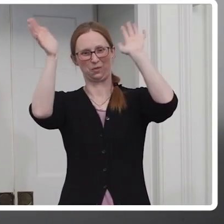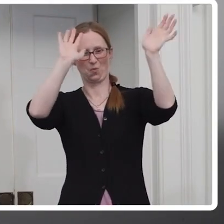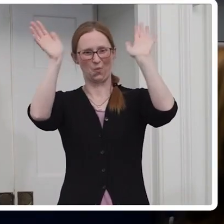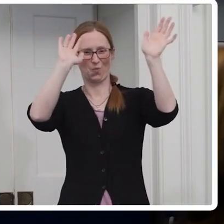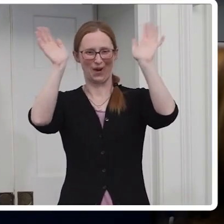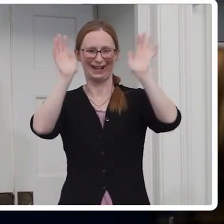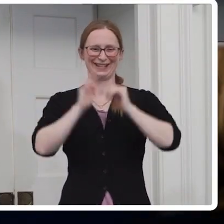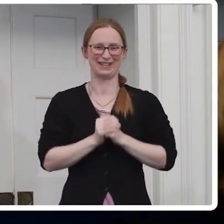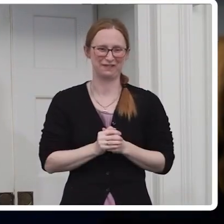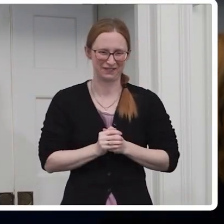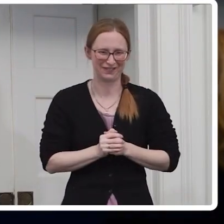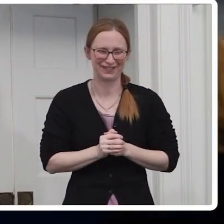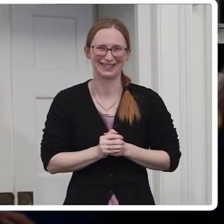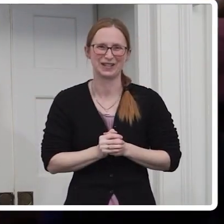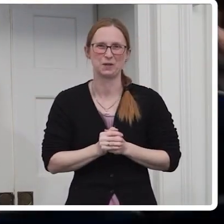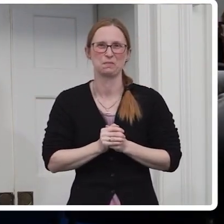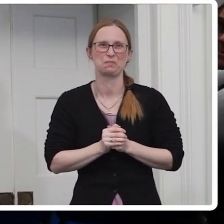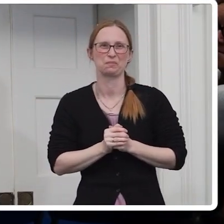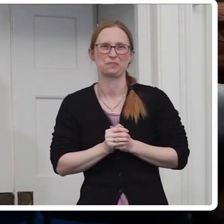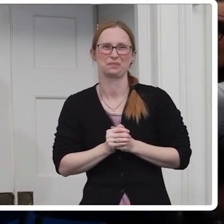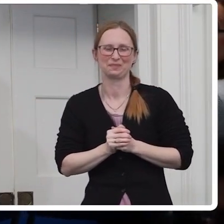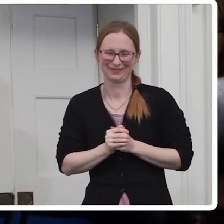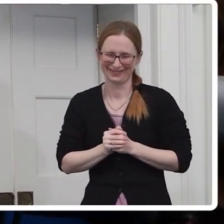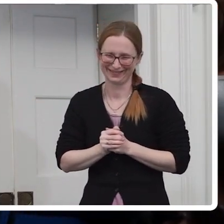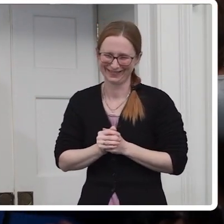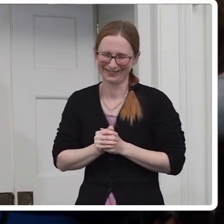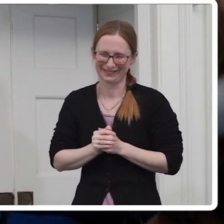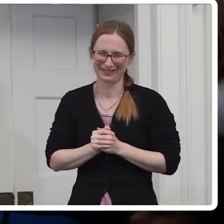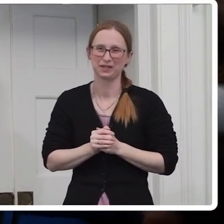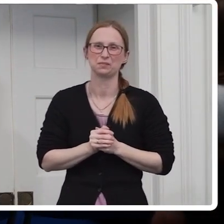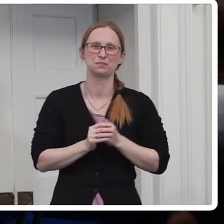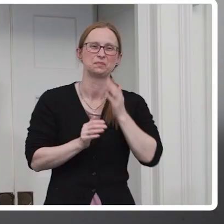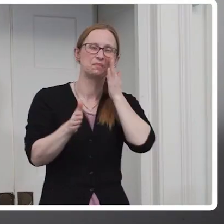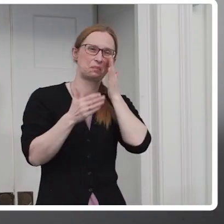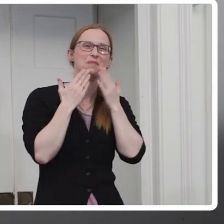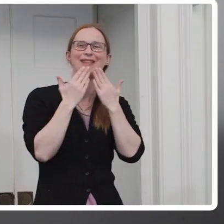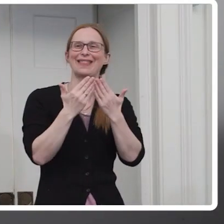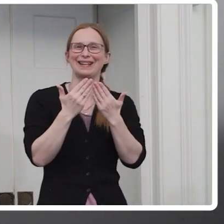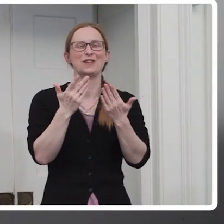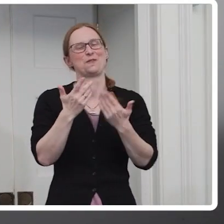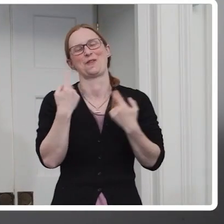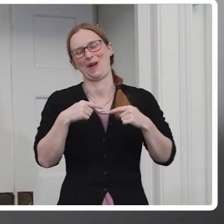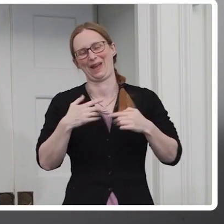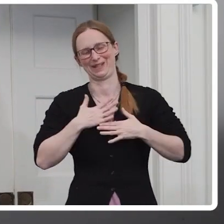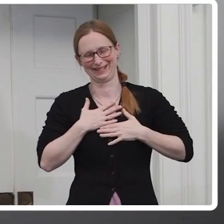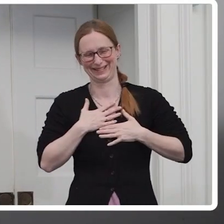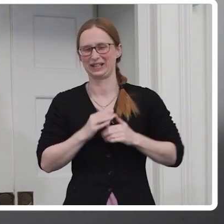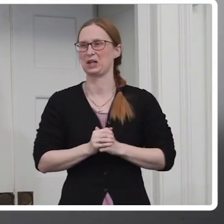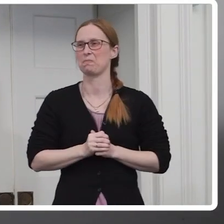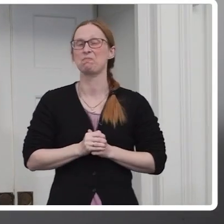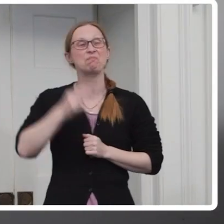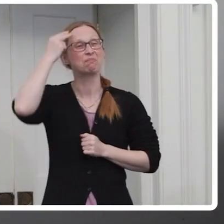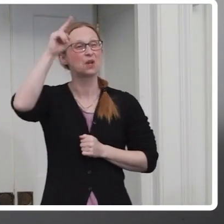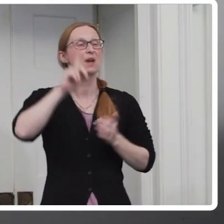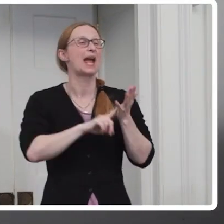me. Let's all turn around and say hello everyone online. That's great. Thank you very much for indulging